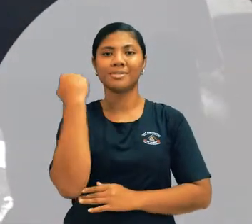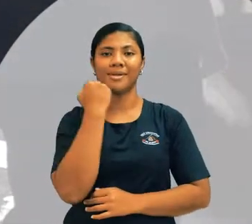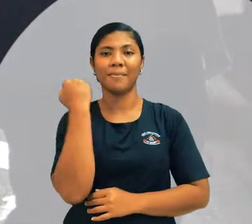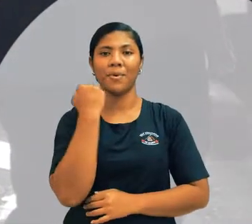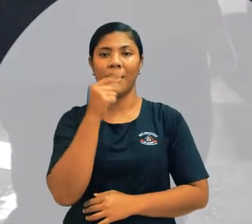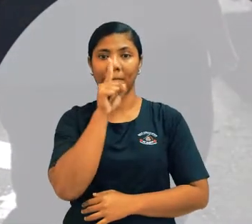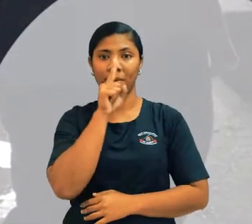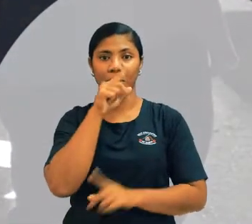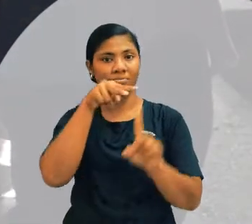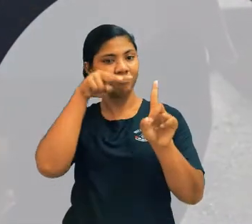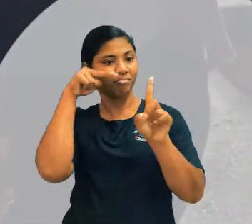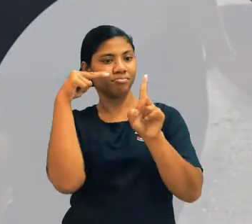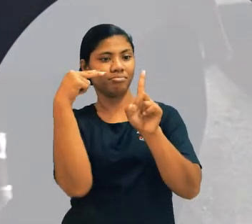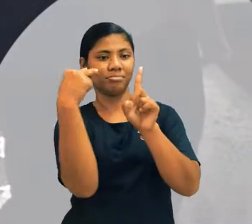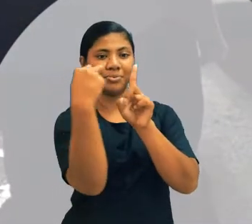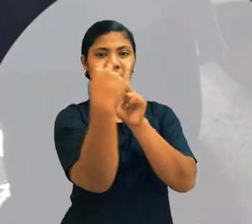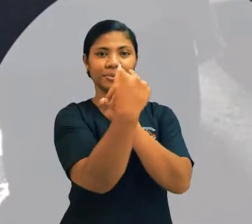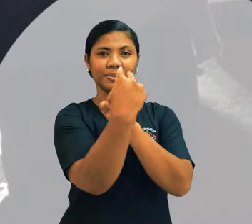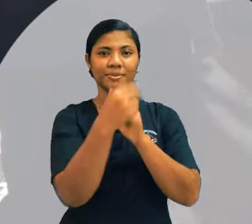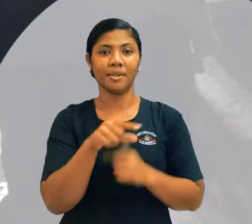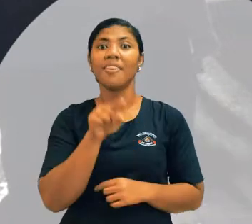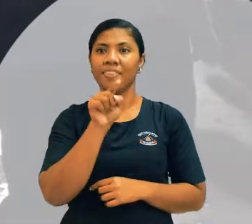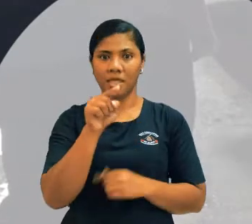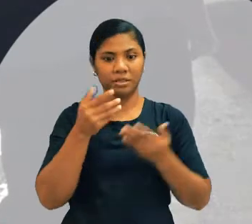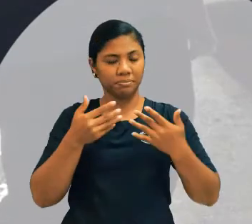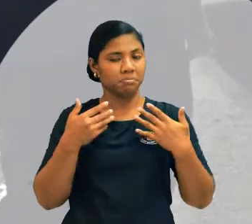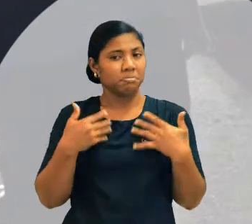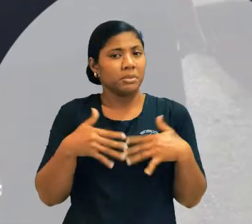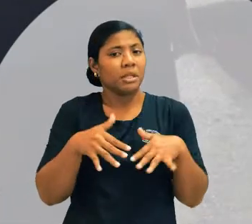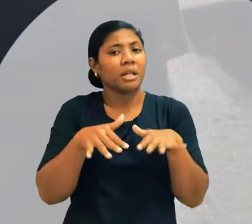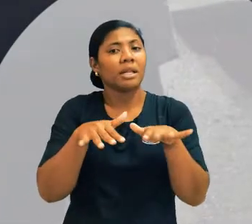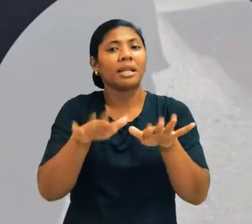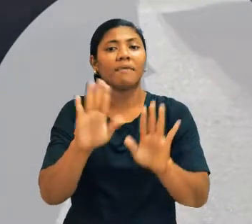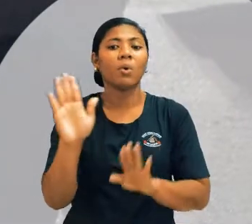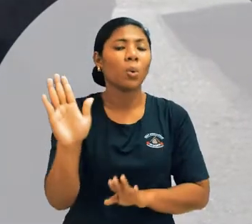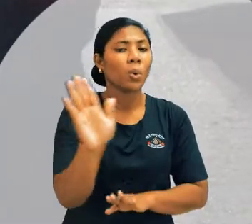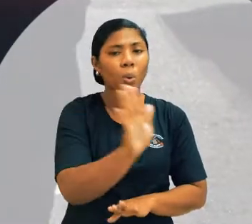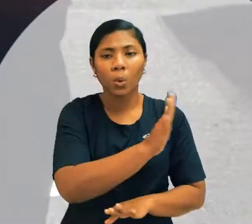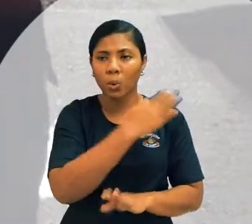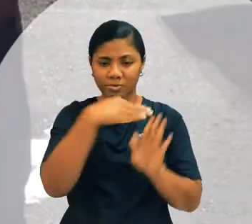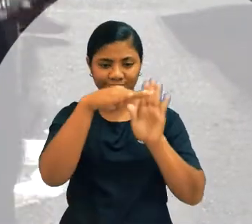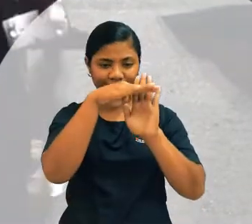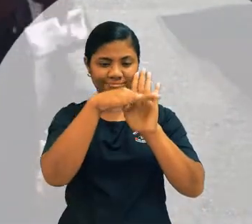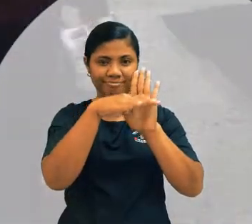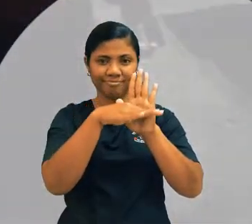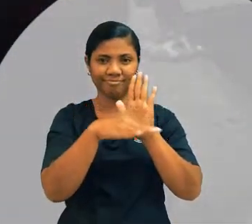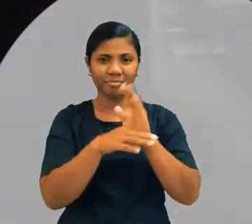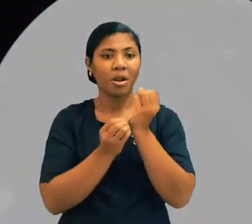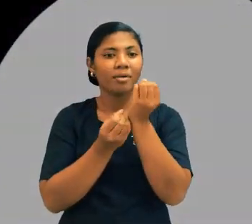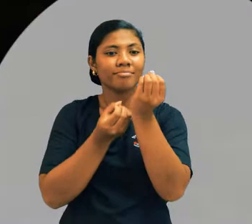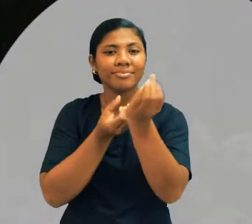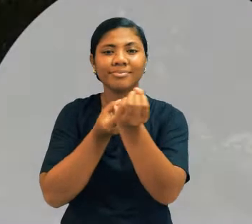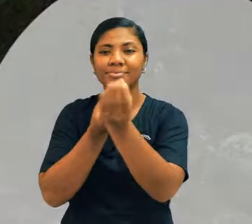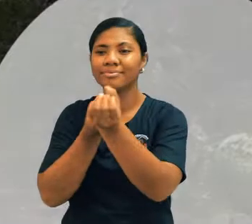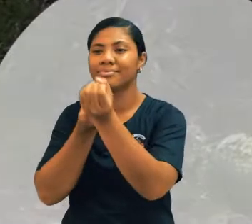Samoan perspective. You know, we do it now, we say, oh, we're COVID-free. And then we just ignore all the protocols and